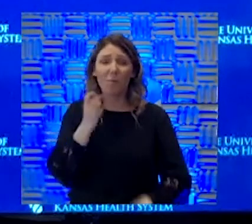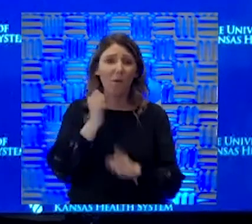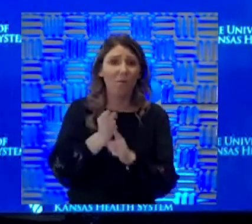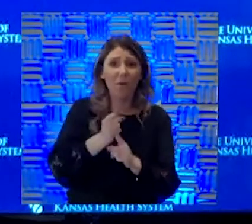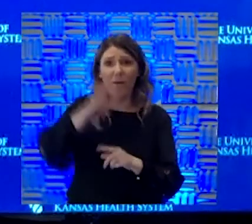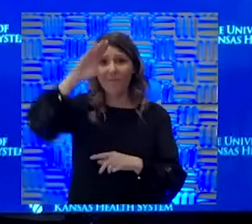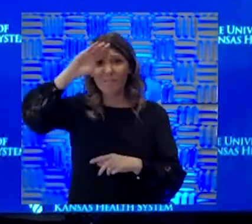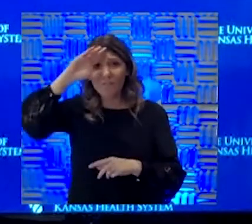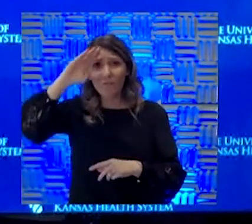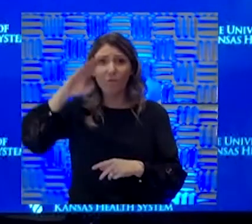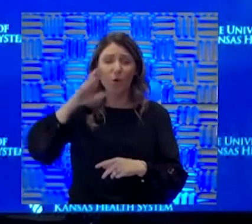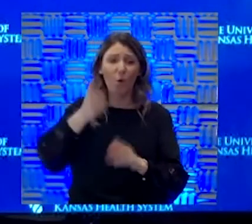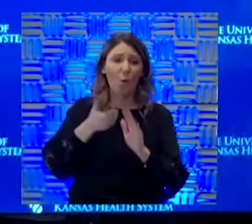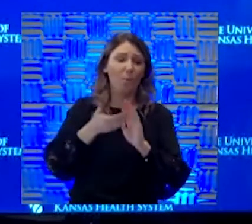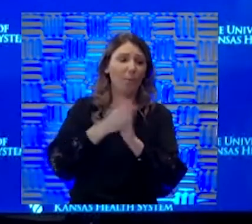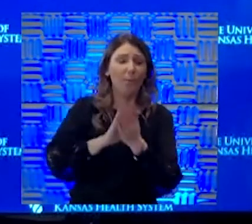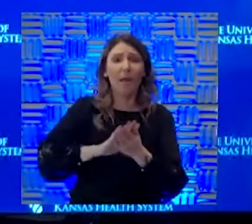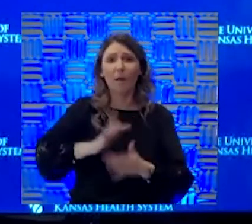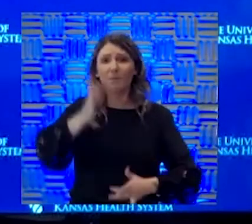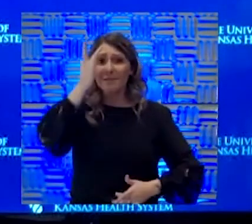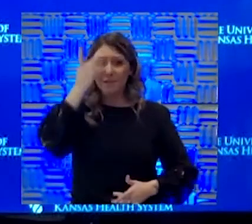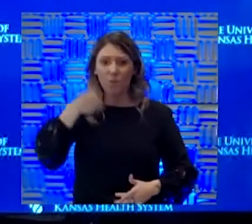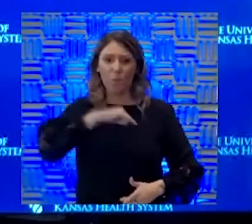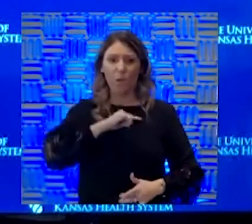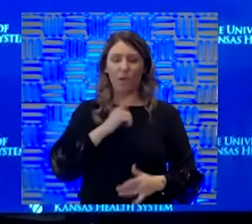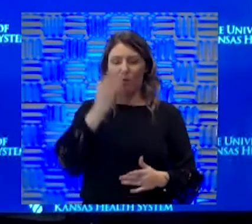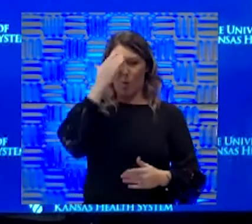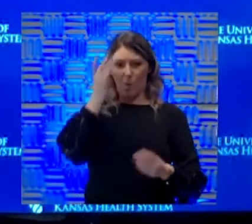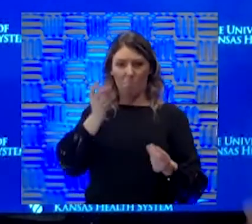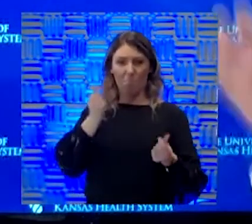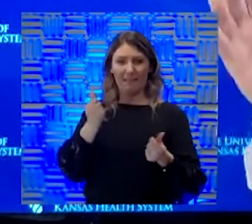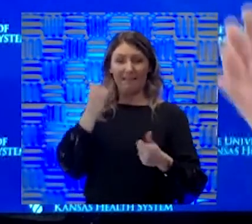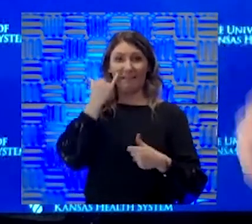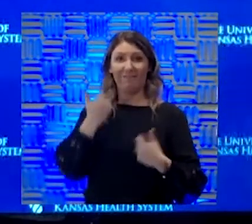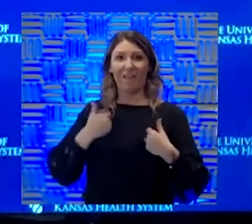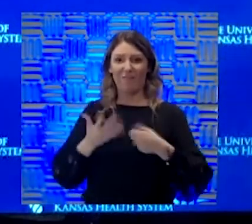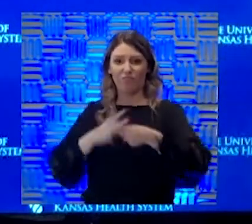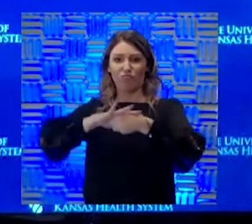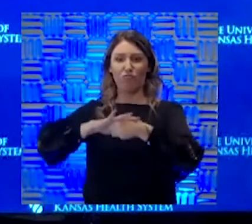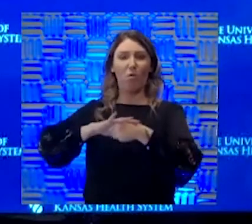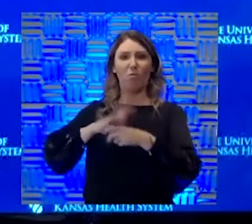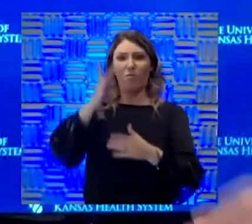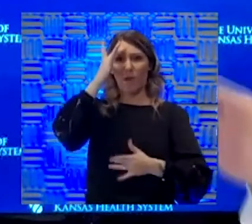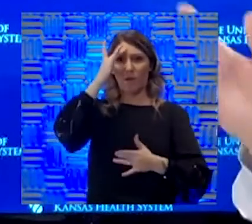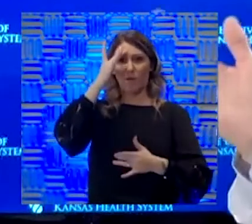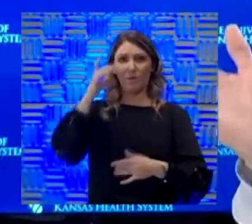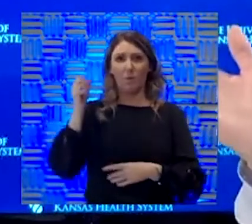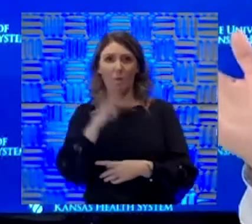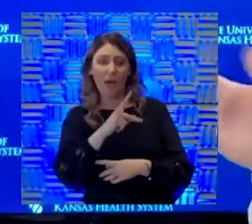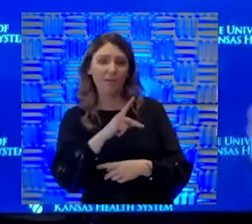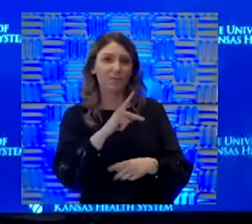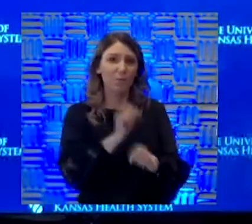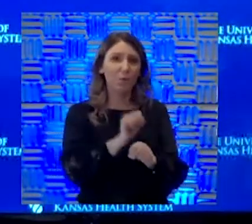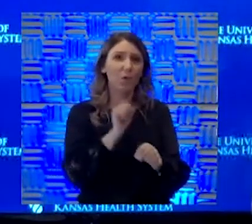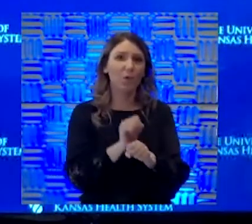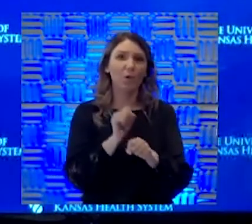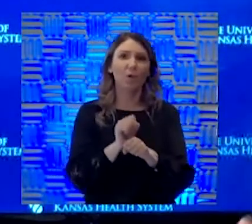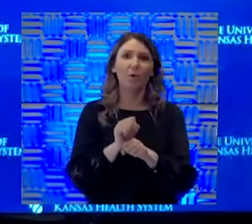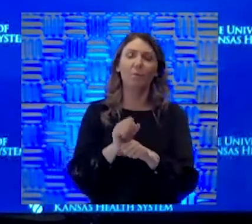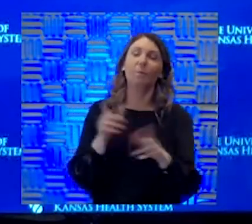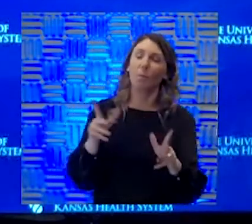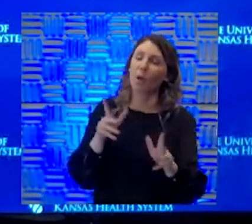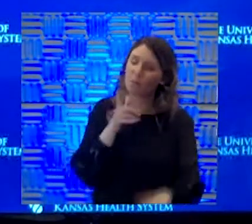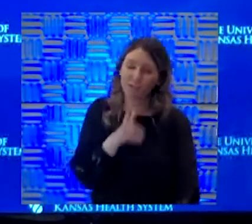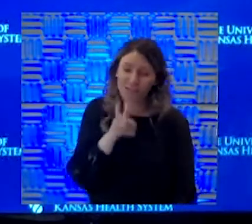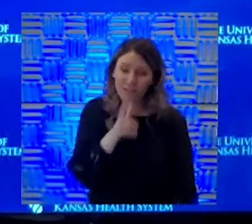sick, we can know right away whether they have coronavirus. Because if they don't, let them go back to work. But if they do, I mean, the novel coronavirus, but if they, actually,